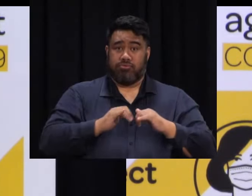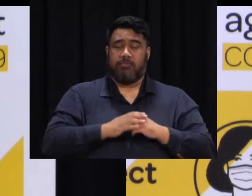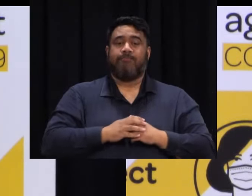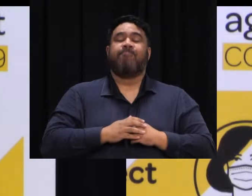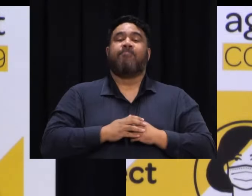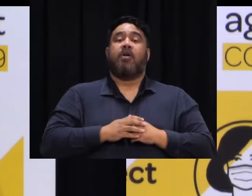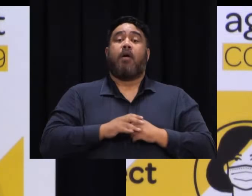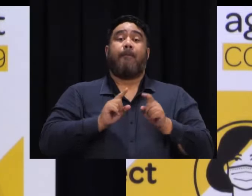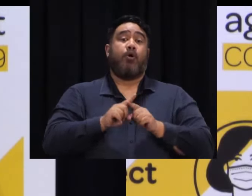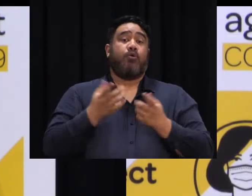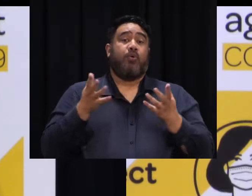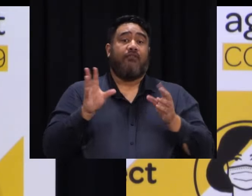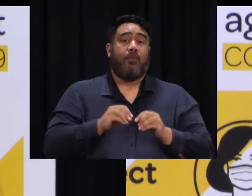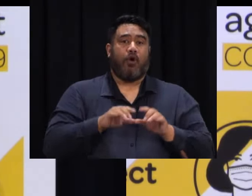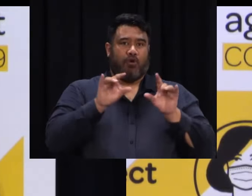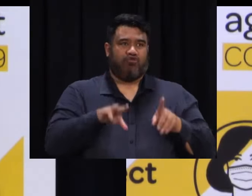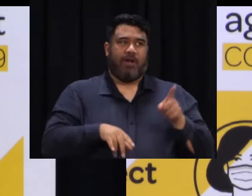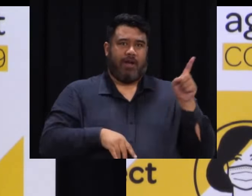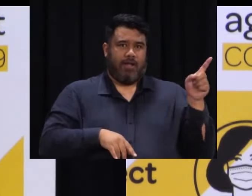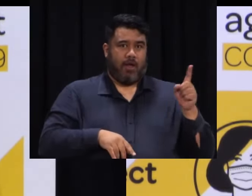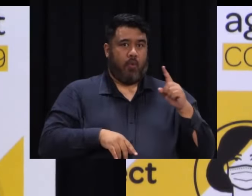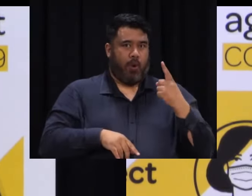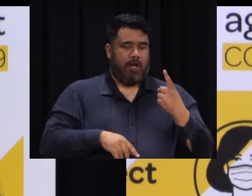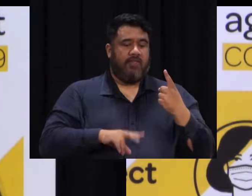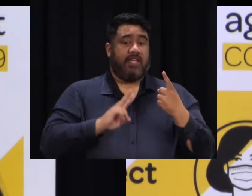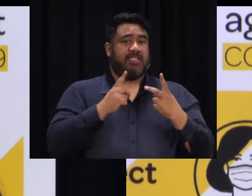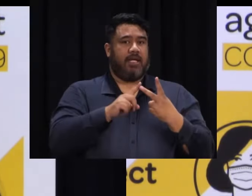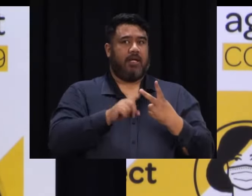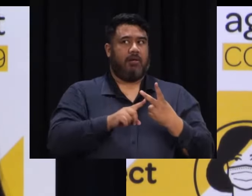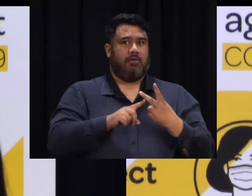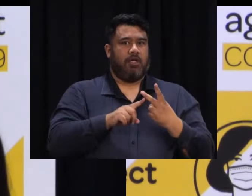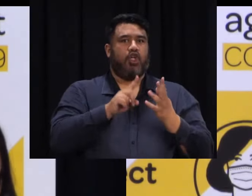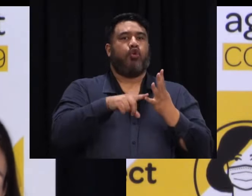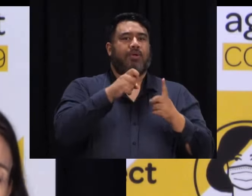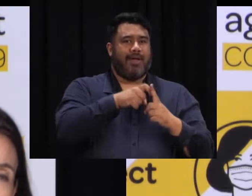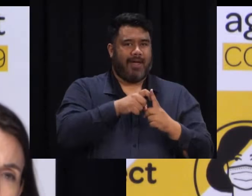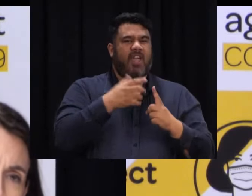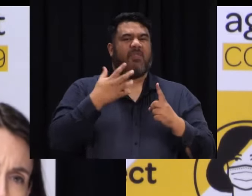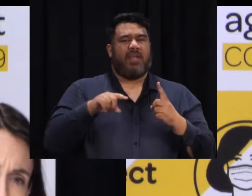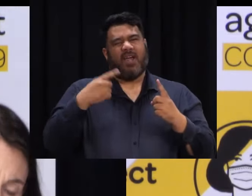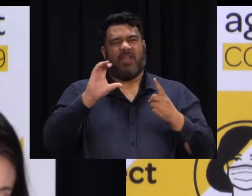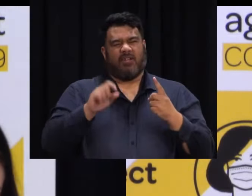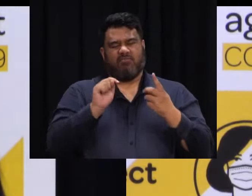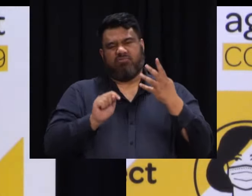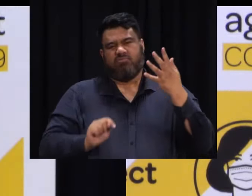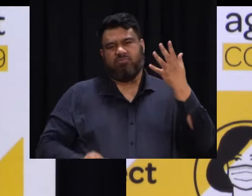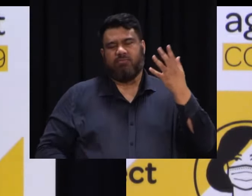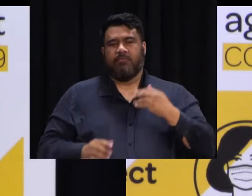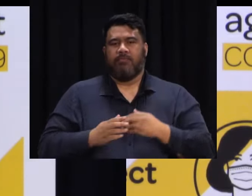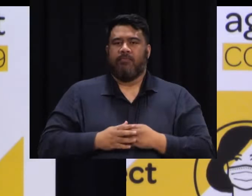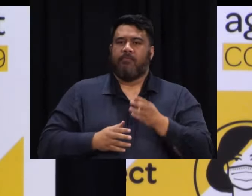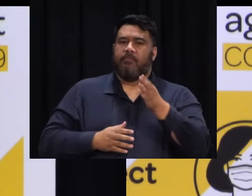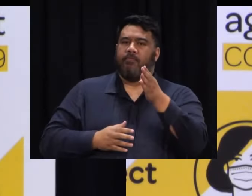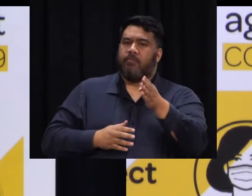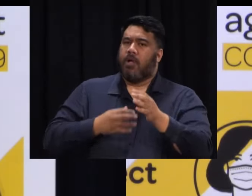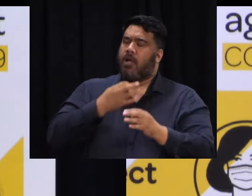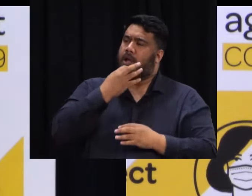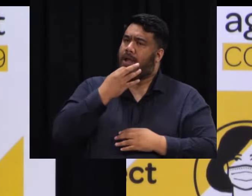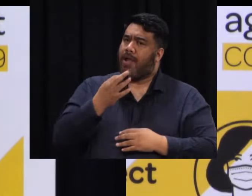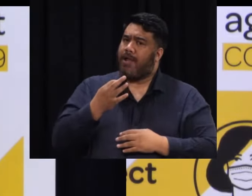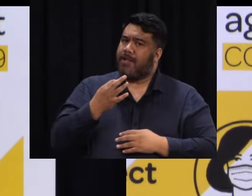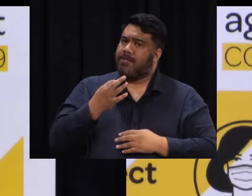and then Great Britain. And then it progressively spreads across a number of countries. Did you have any update on whether we've been able to get a